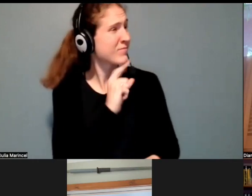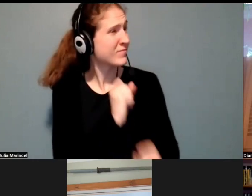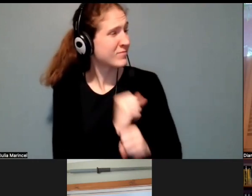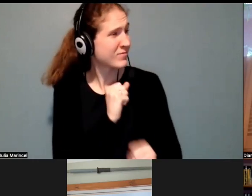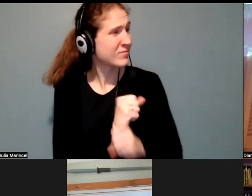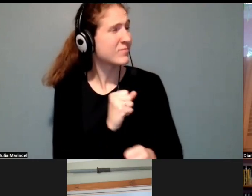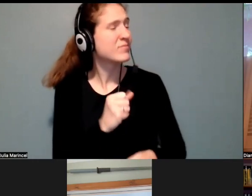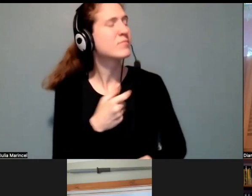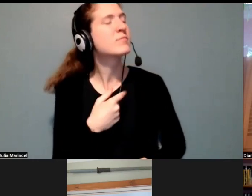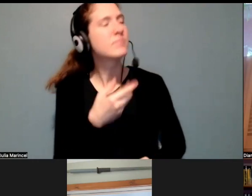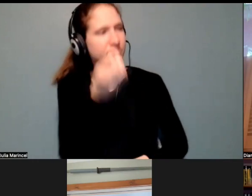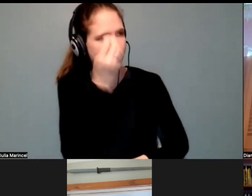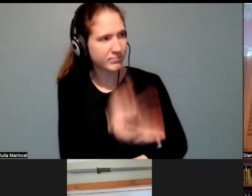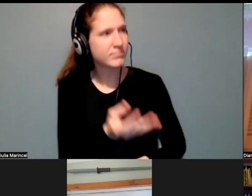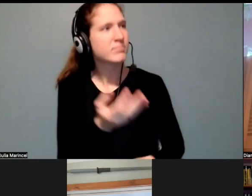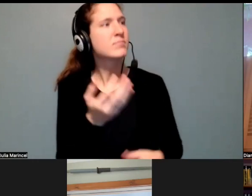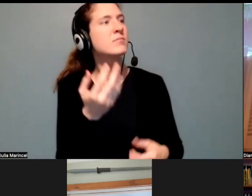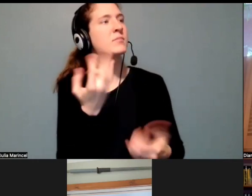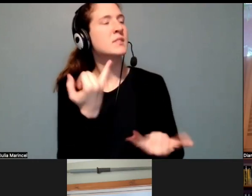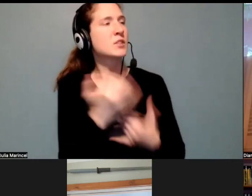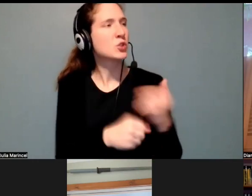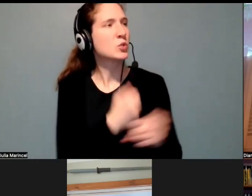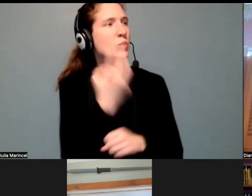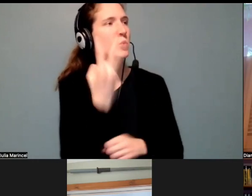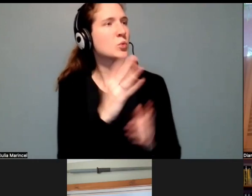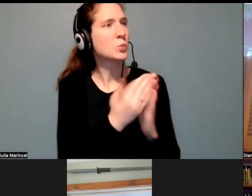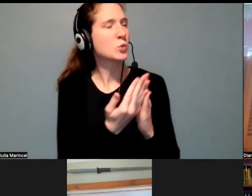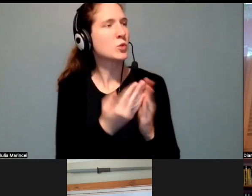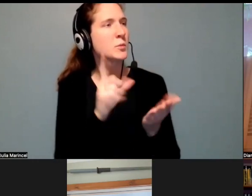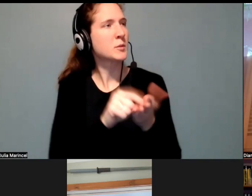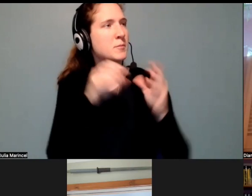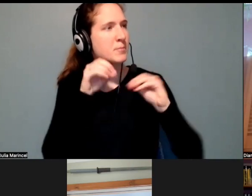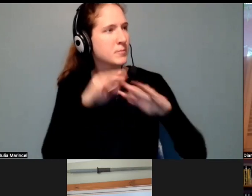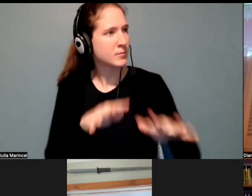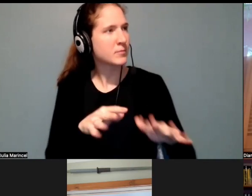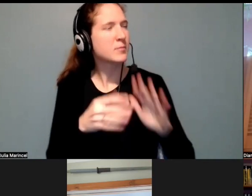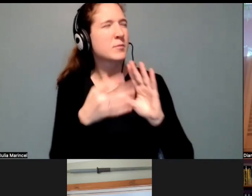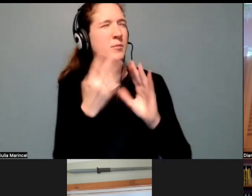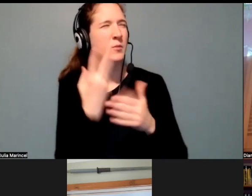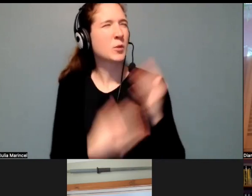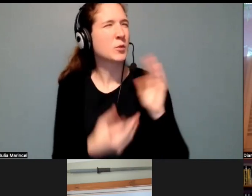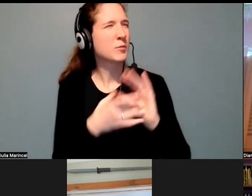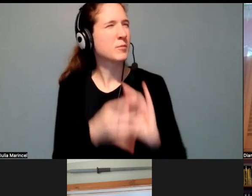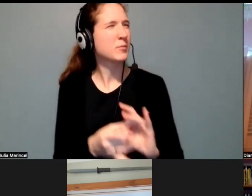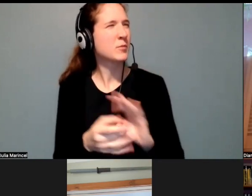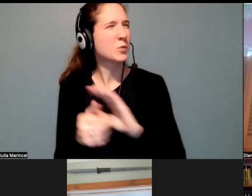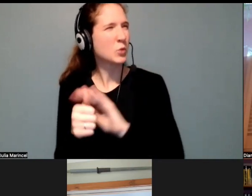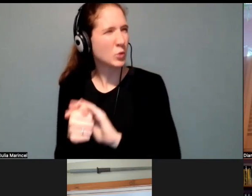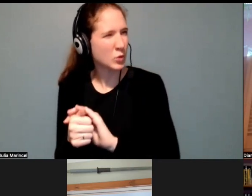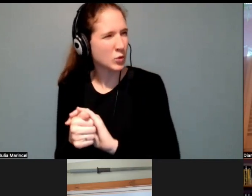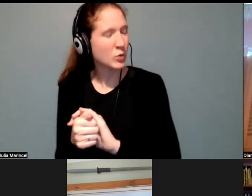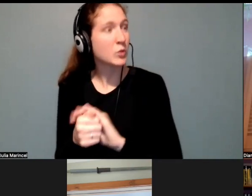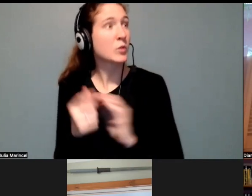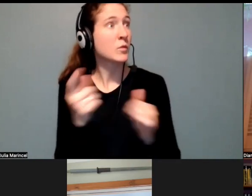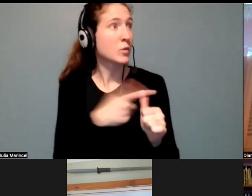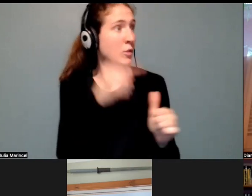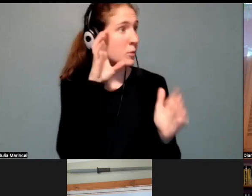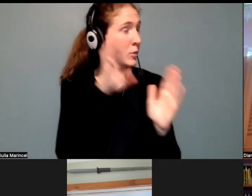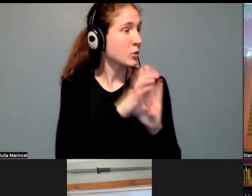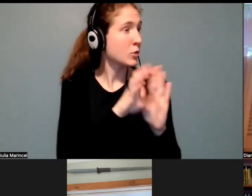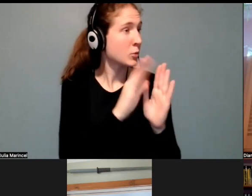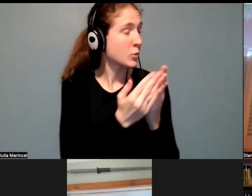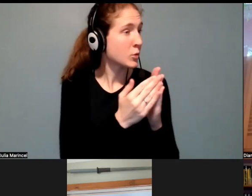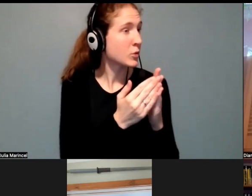say I have two books that came out this year, both the turtle books. And the first one was a picture book, and it